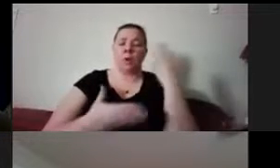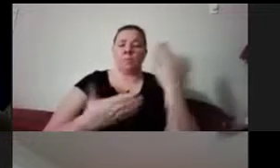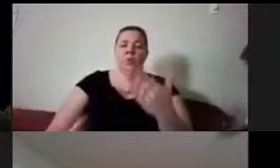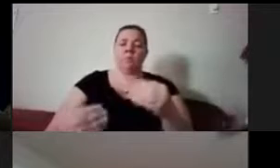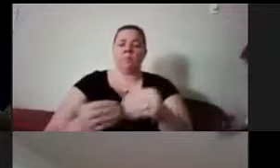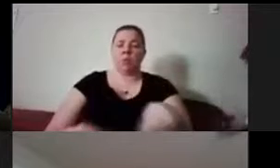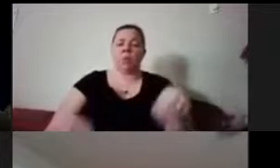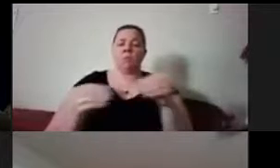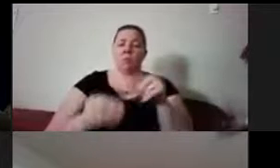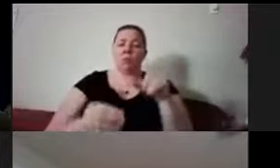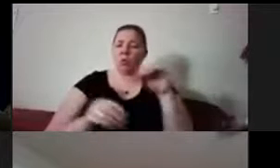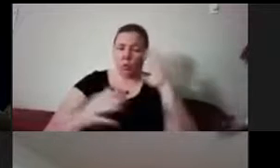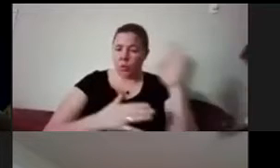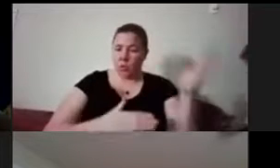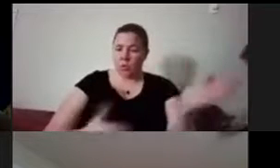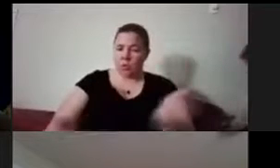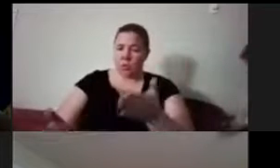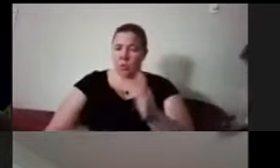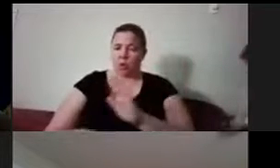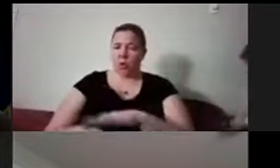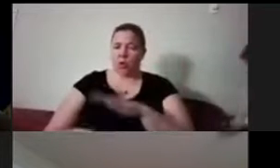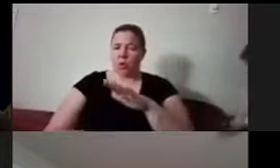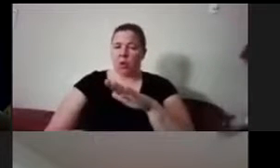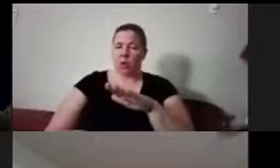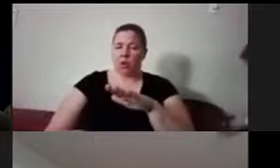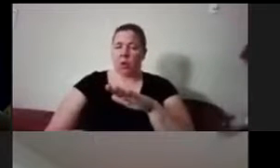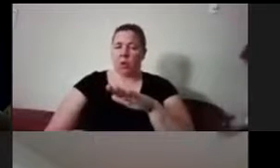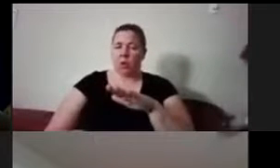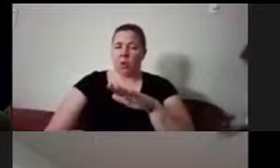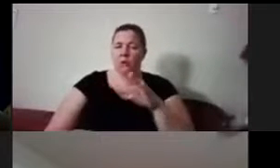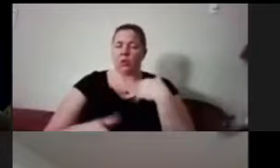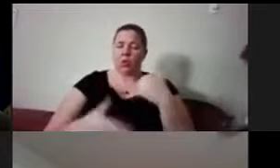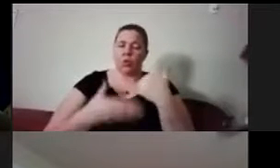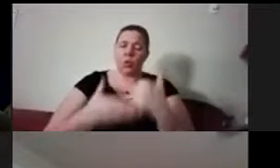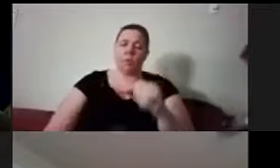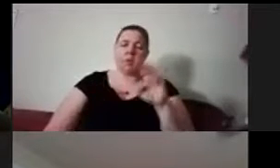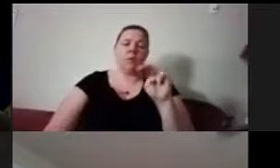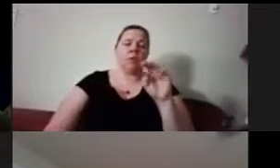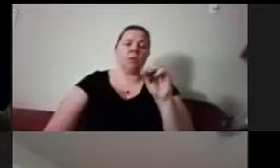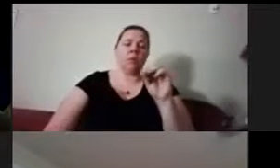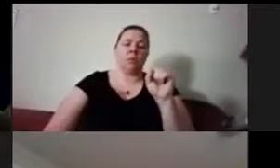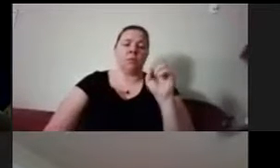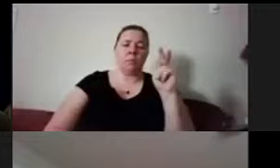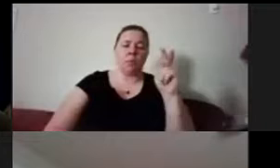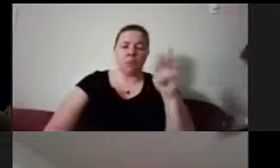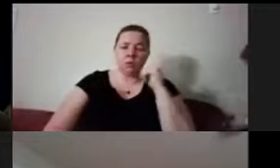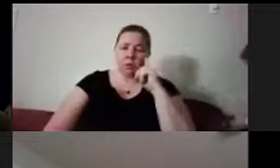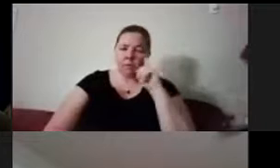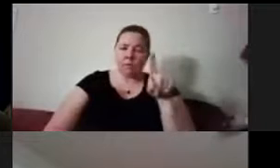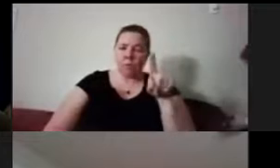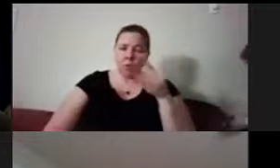there no plan for Onpassive to also assist mosques for the Muslims? Thank you.